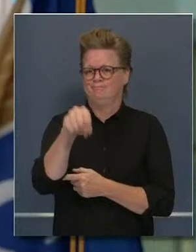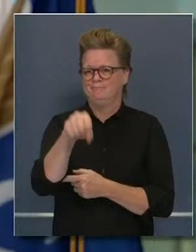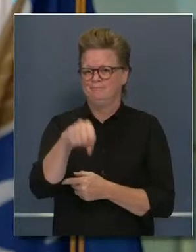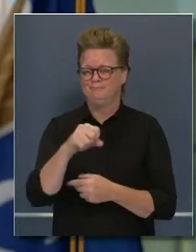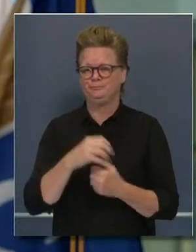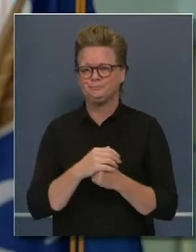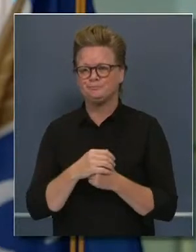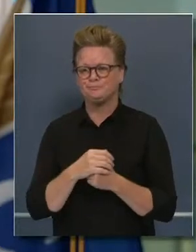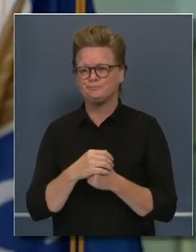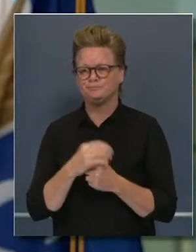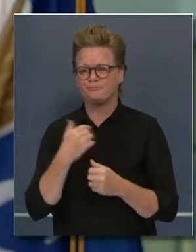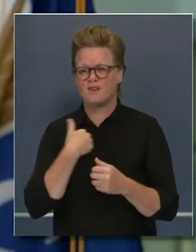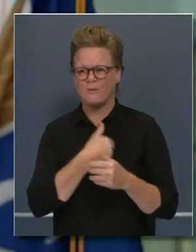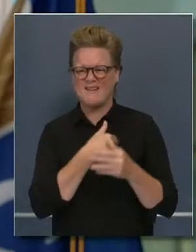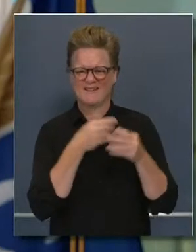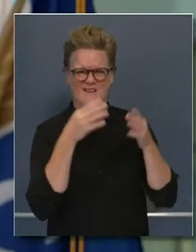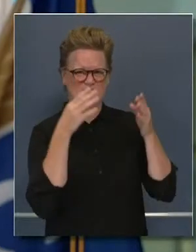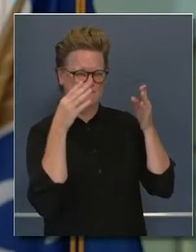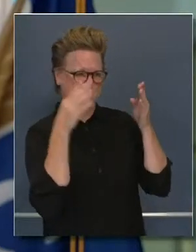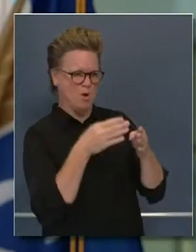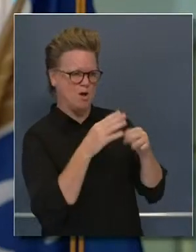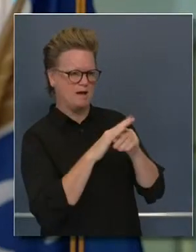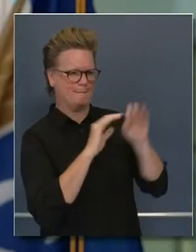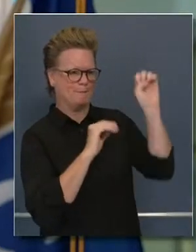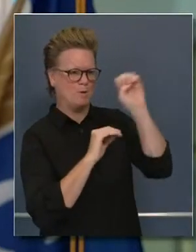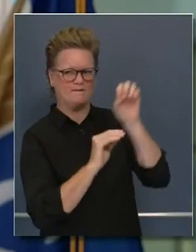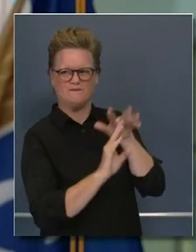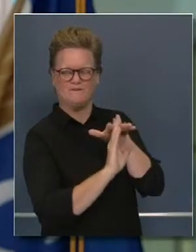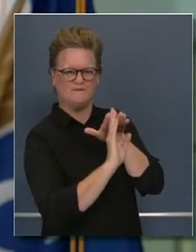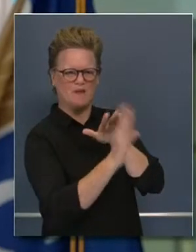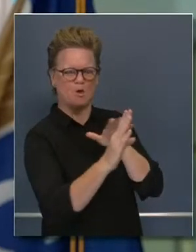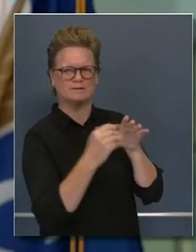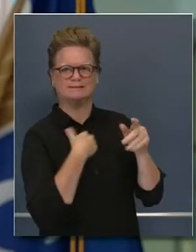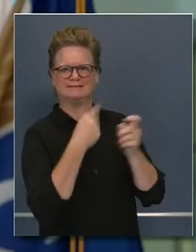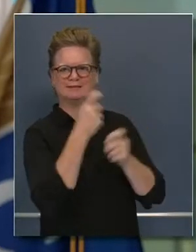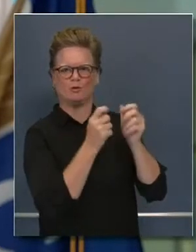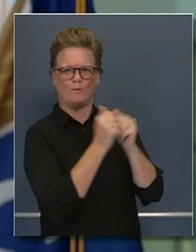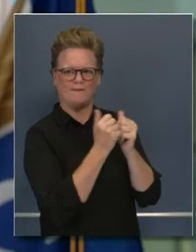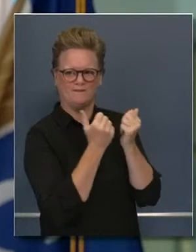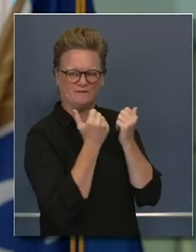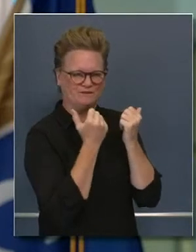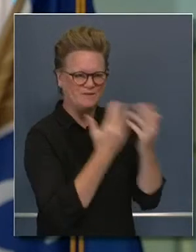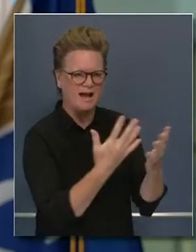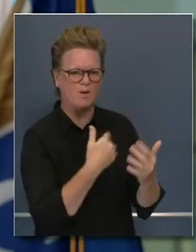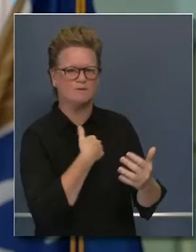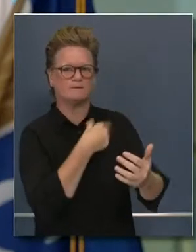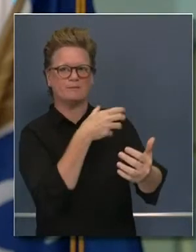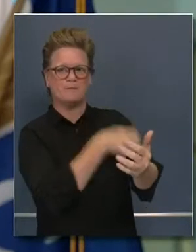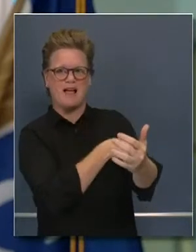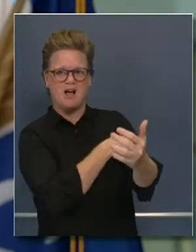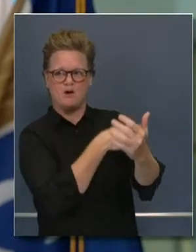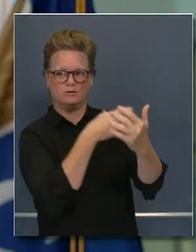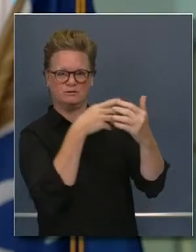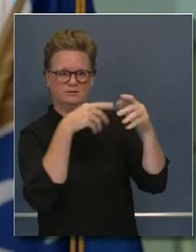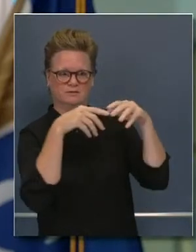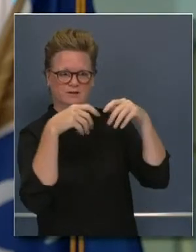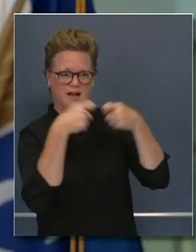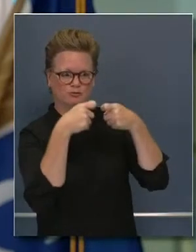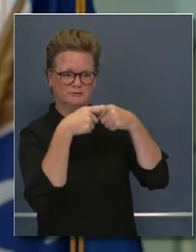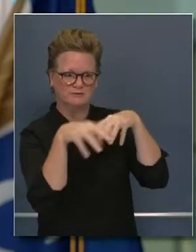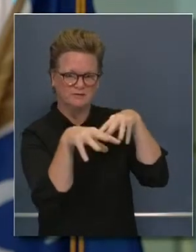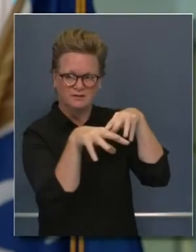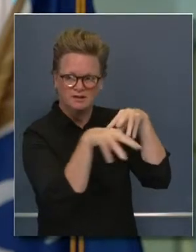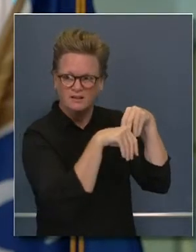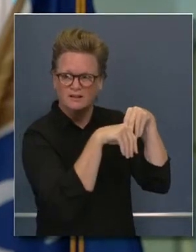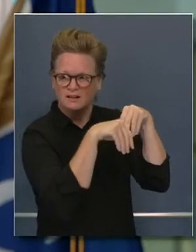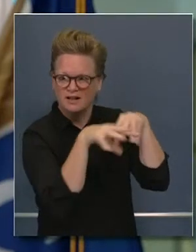and some efforts to deal with our energy supply as well as mitigate the spread of additional fires. But we're getting those details. I'm going to